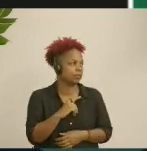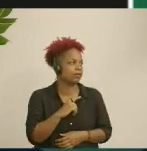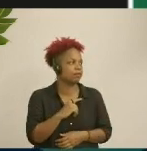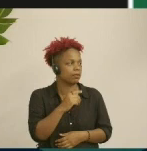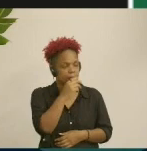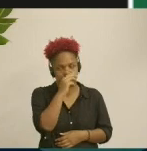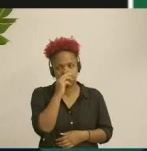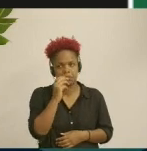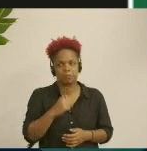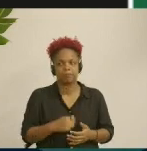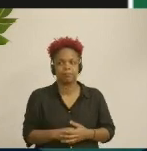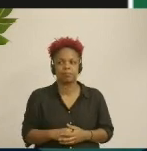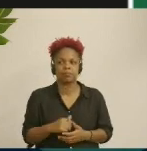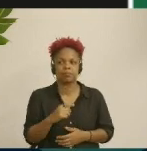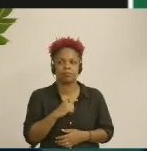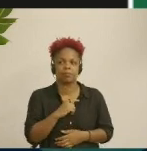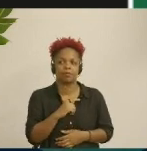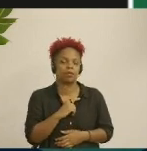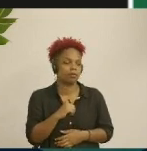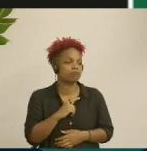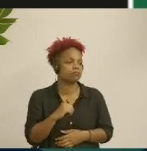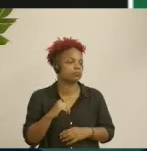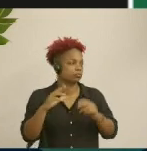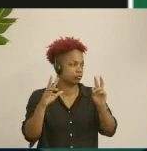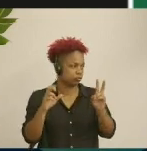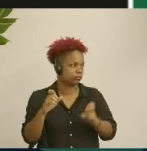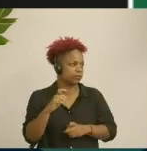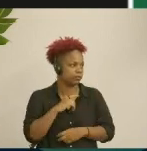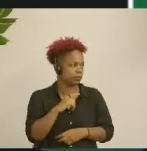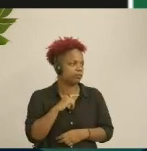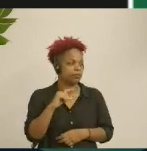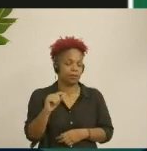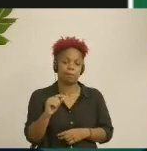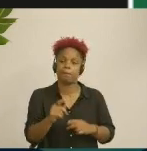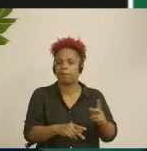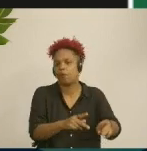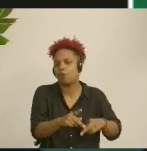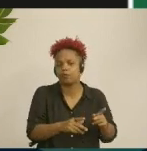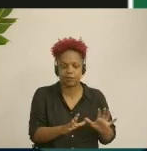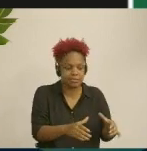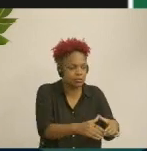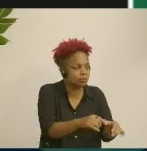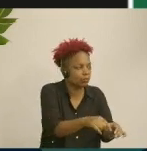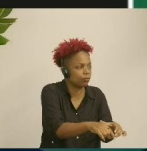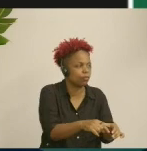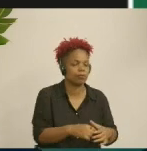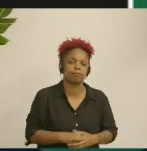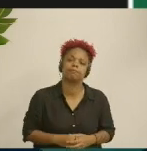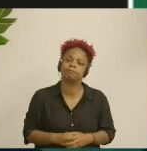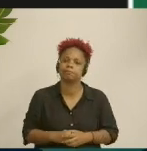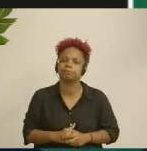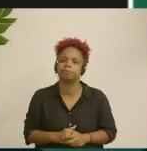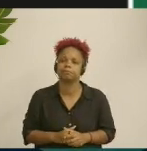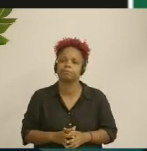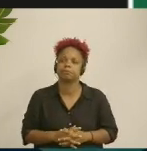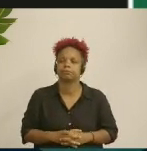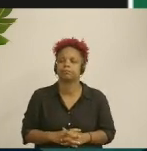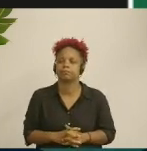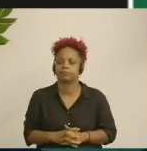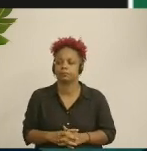hand over to Maria Elena, and if there's time, I'm keen to hear you.